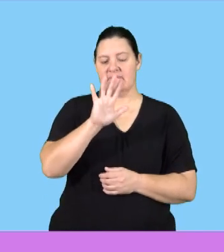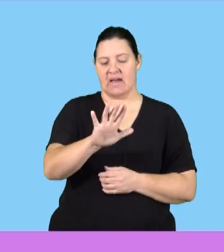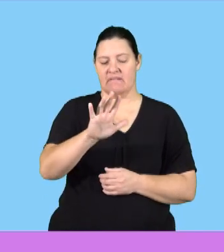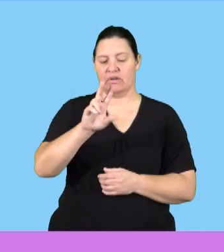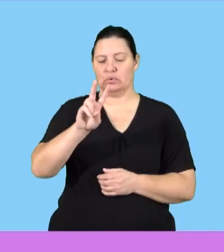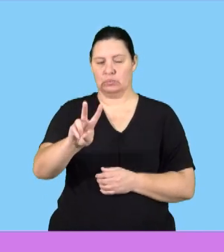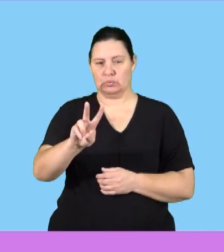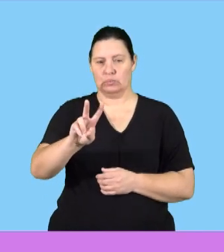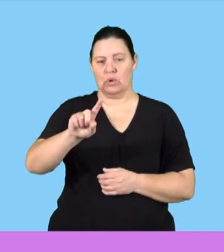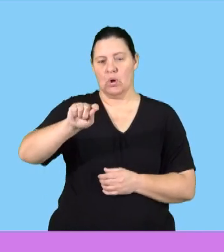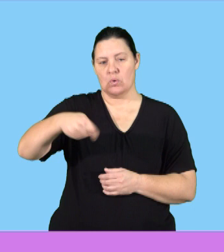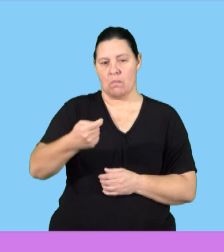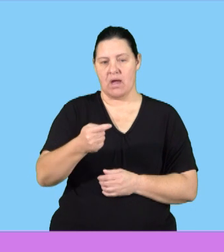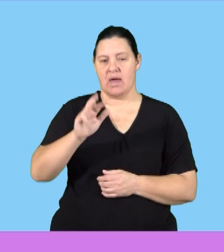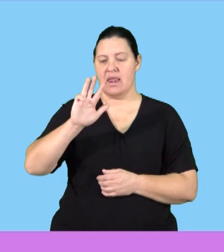352 rand